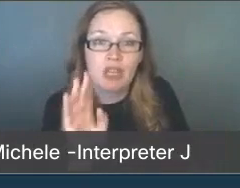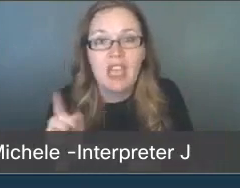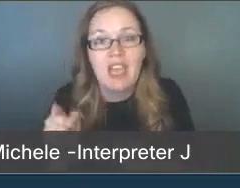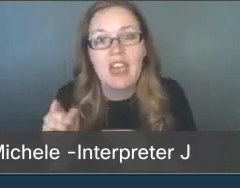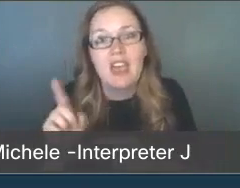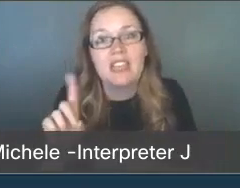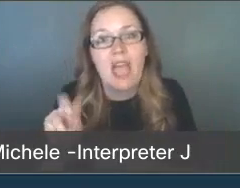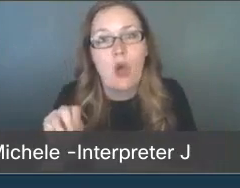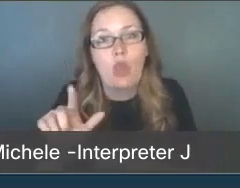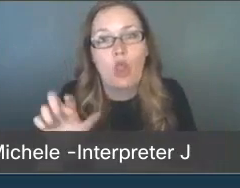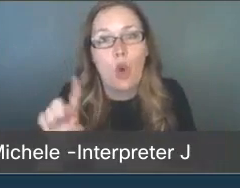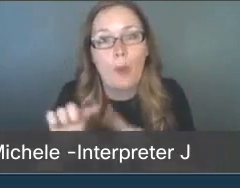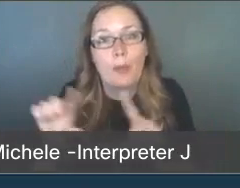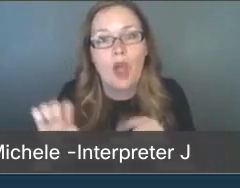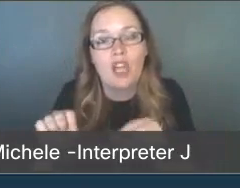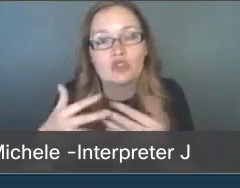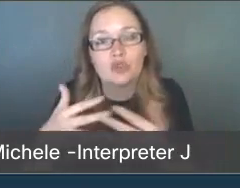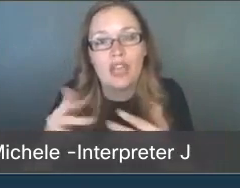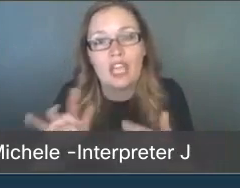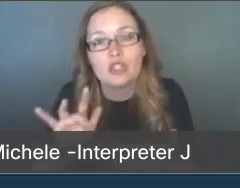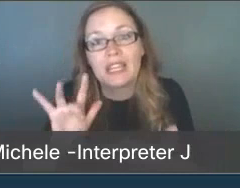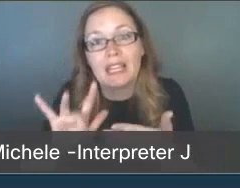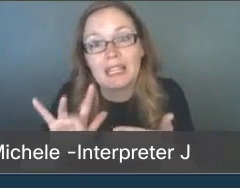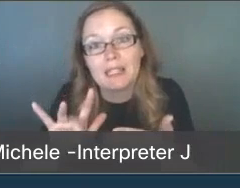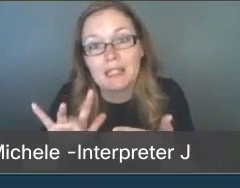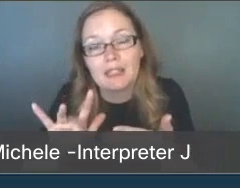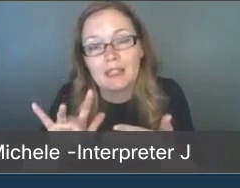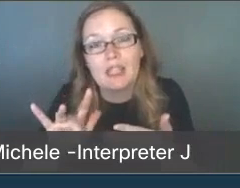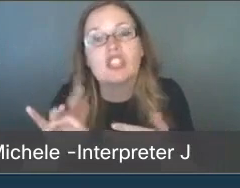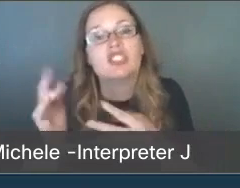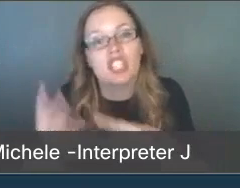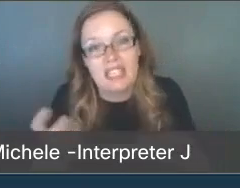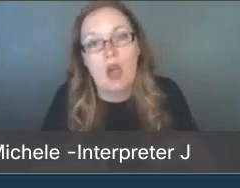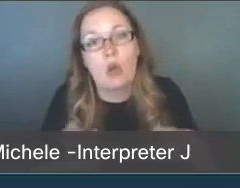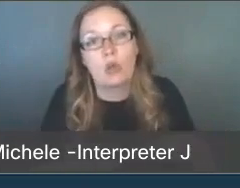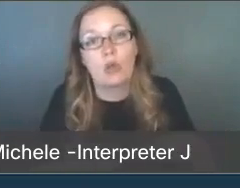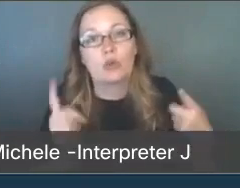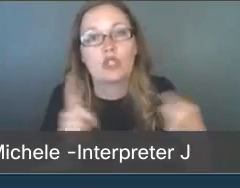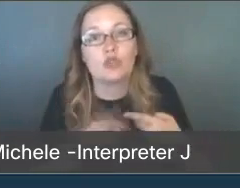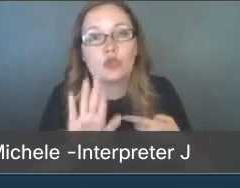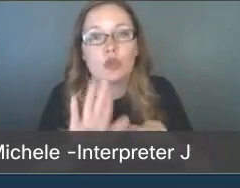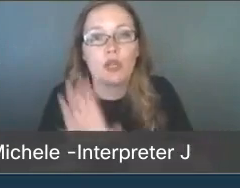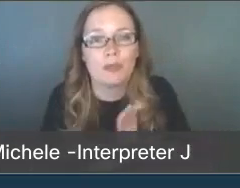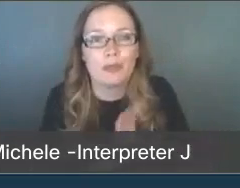turn a darker gray. When you click the download button, it should initiate the process to download the certificate directly to your